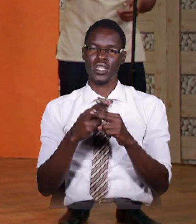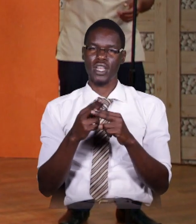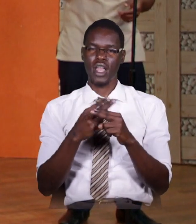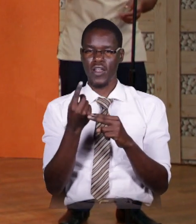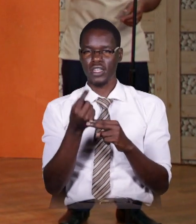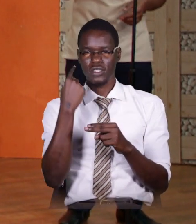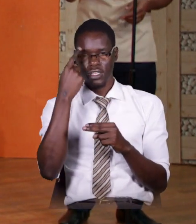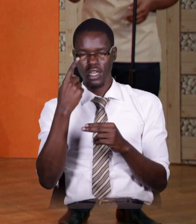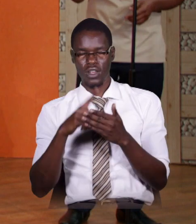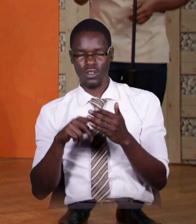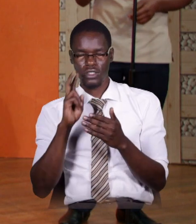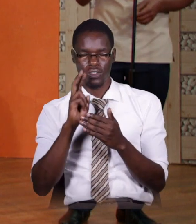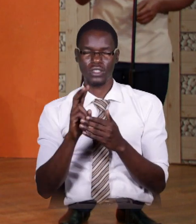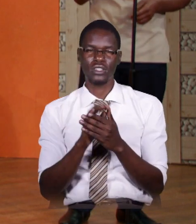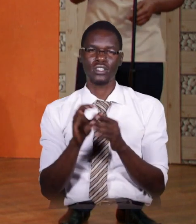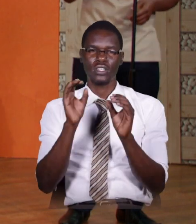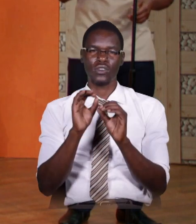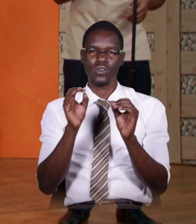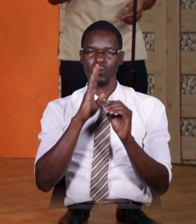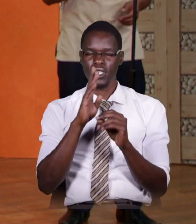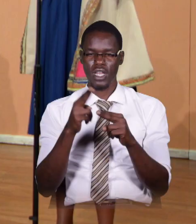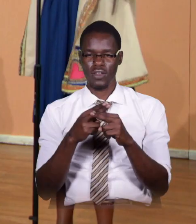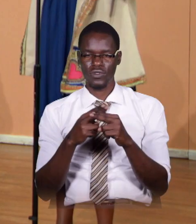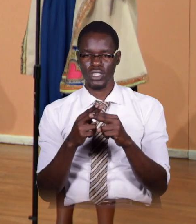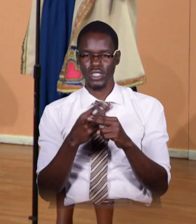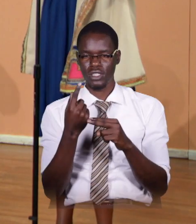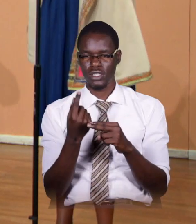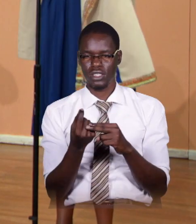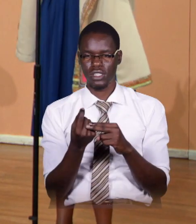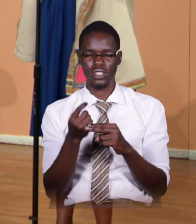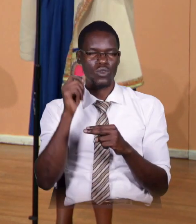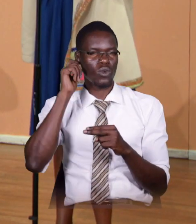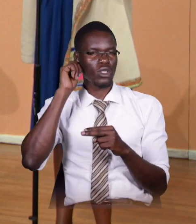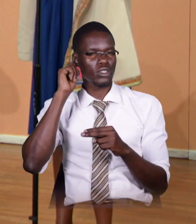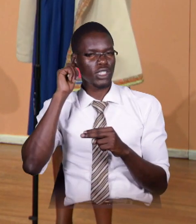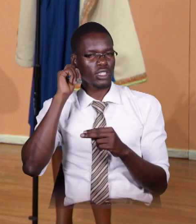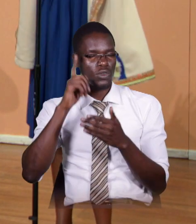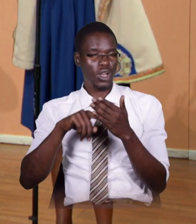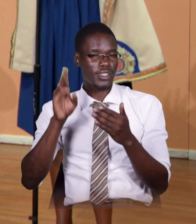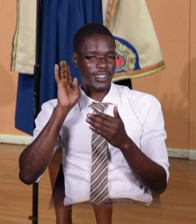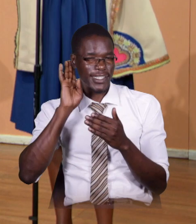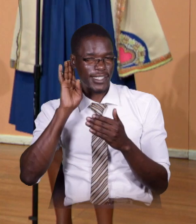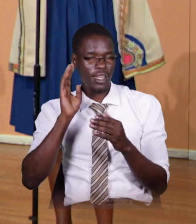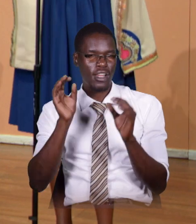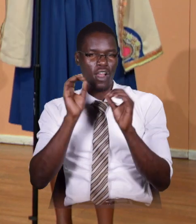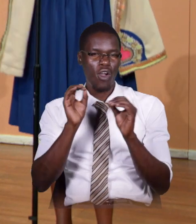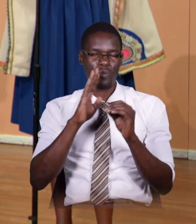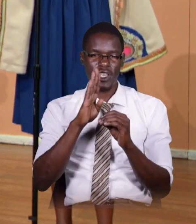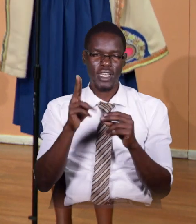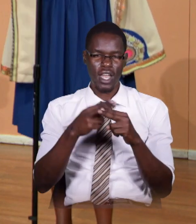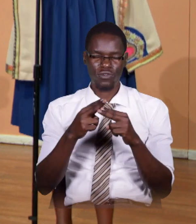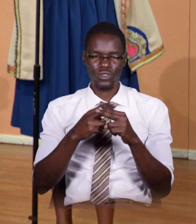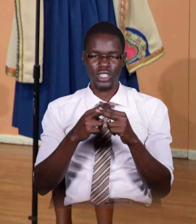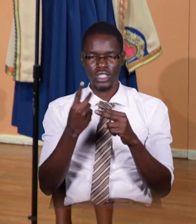little eyes, what you see. Oh, be careful, little ears, what you hear. Yes. Oh,